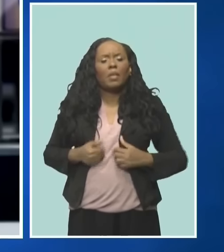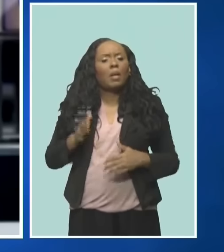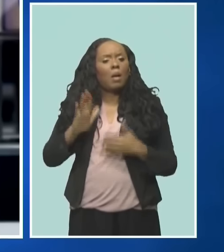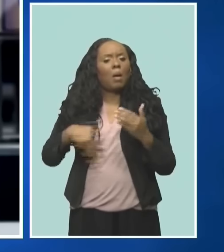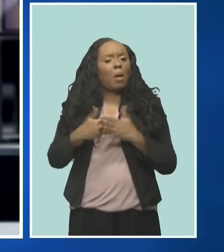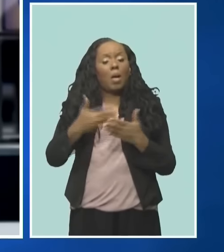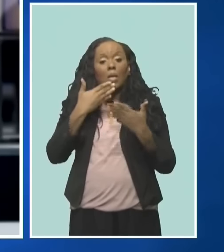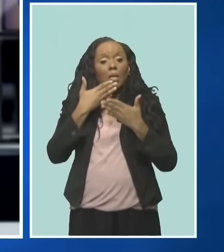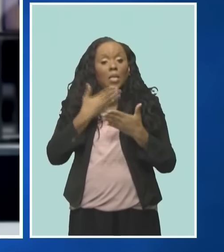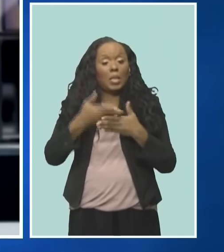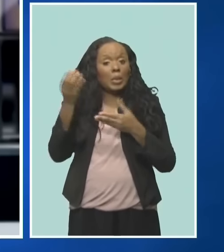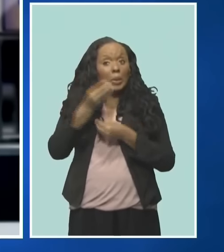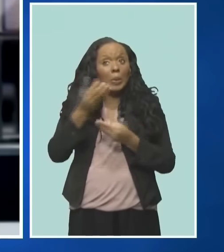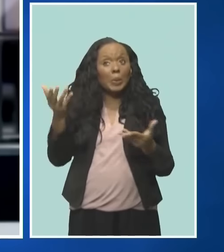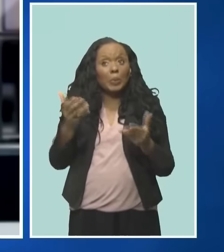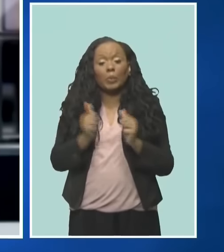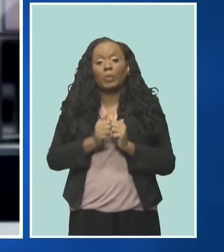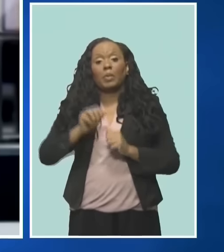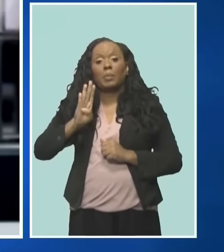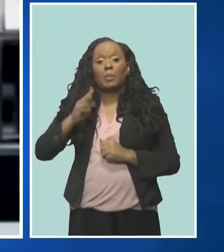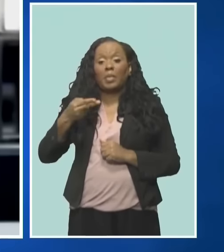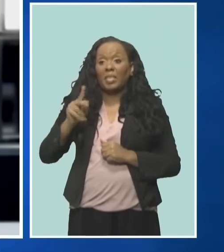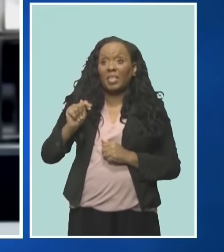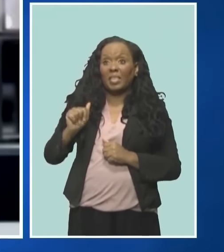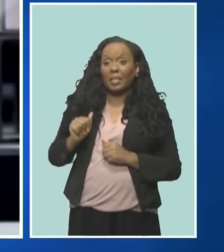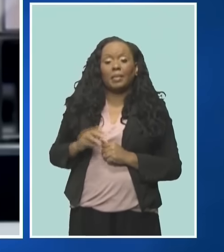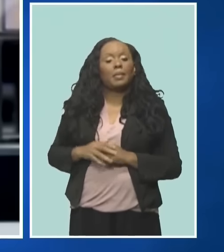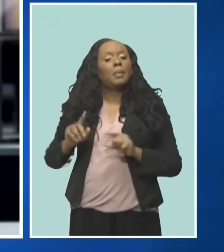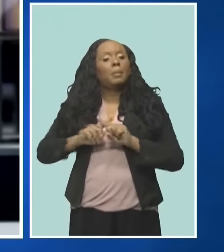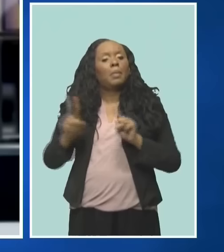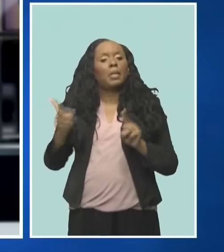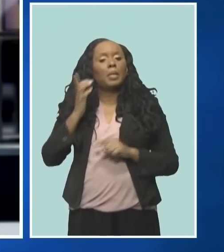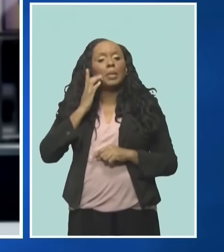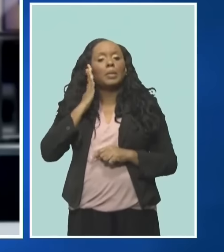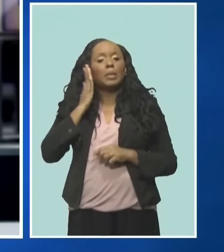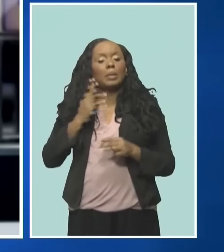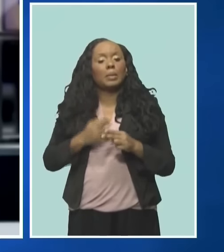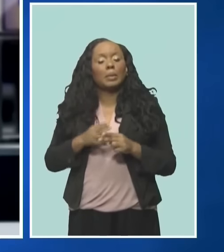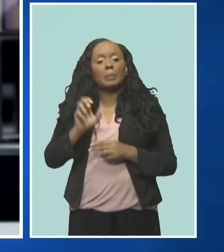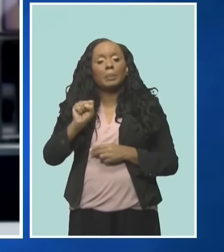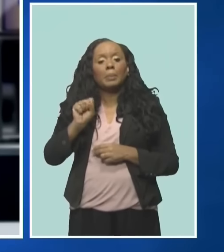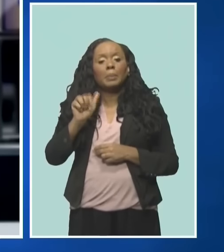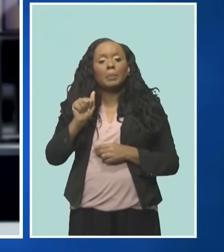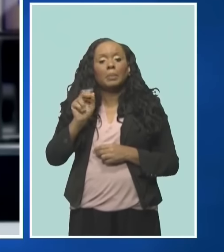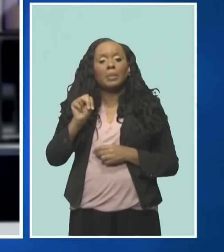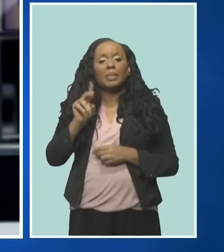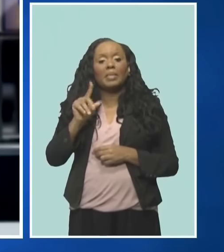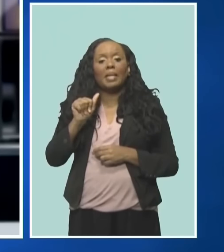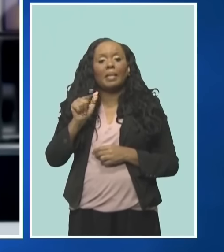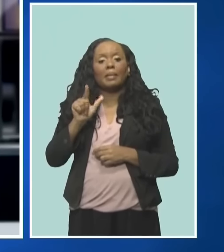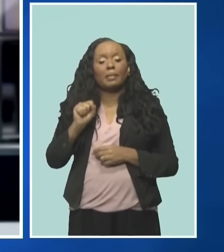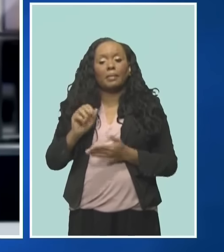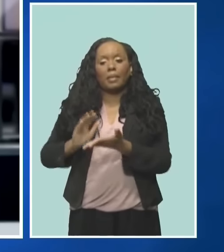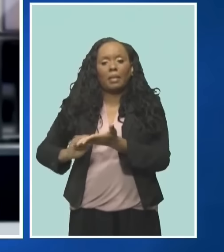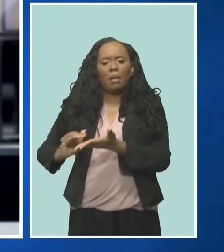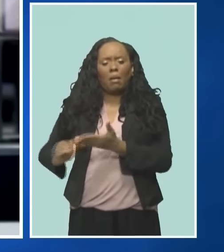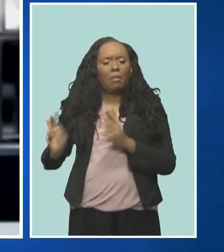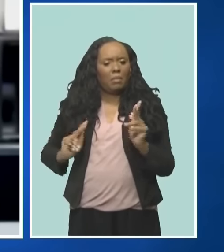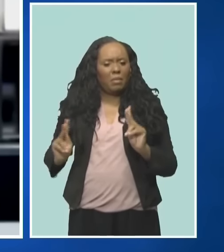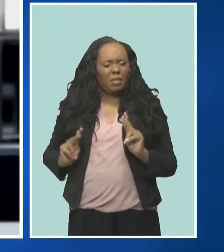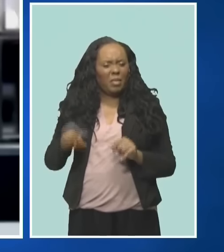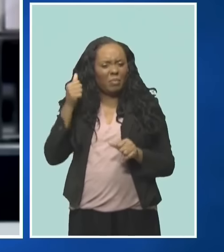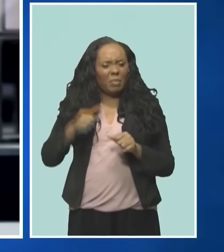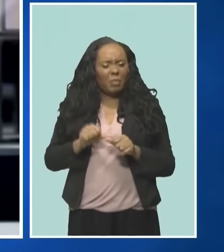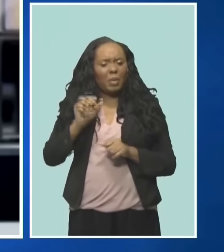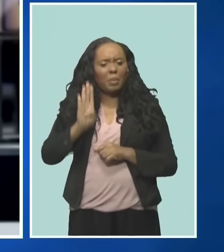being delivered by the BHTA, planned layoff by Sandals Resort also came up. If you would recall, earlier this week,